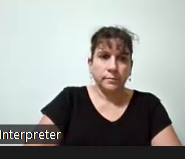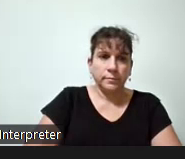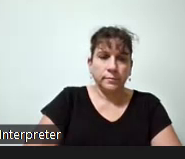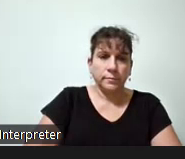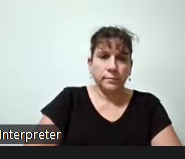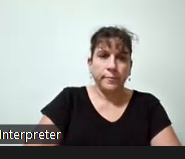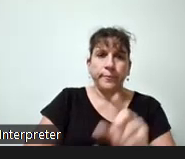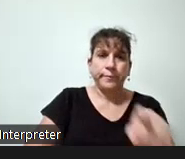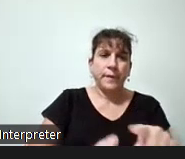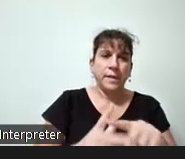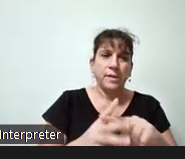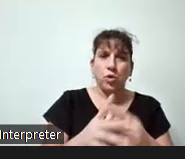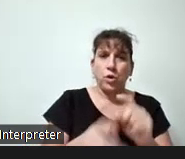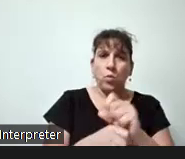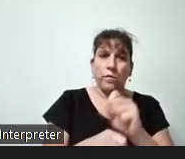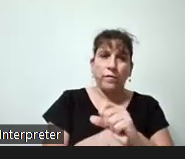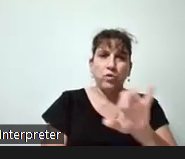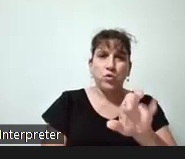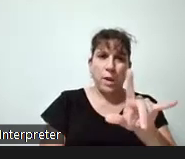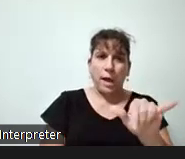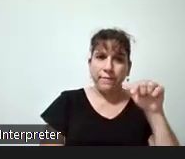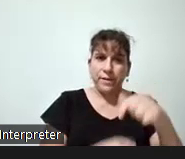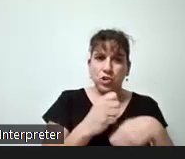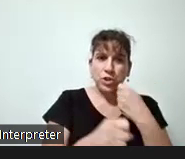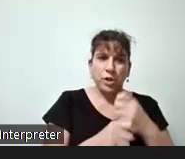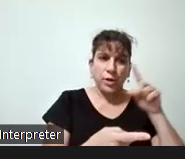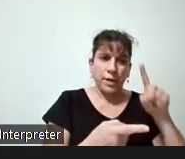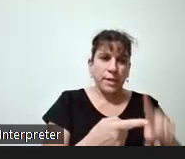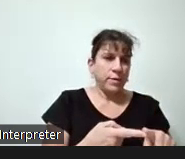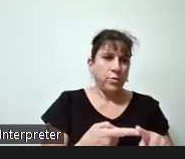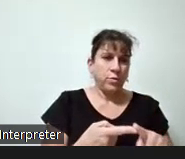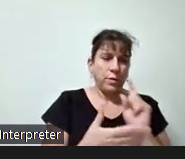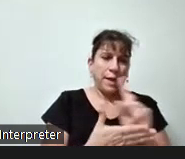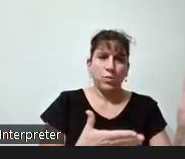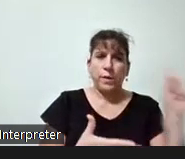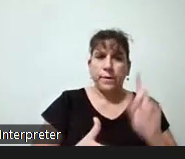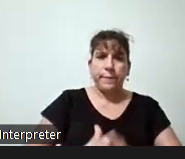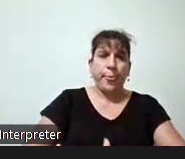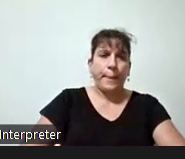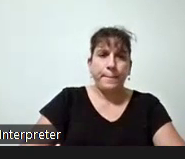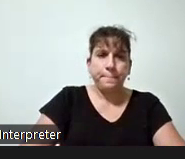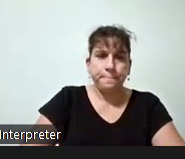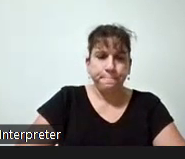And this is starting work from July of this year through, I believe, last week.